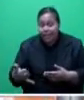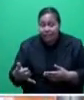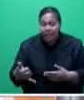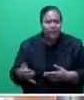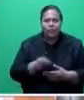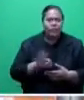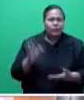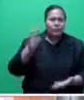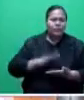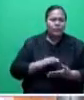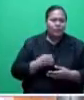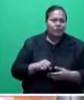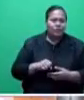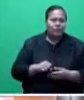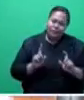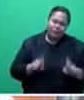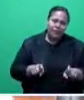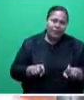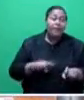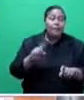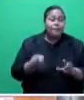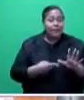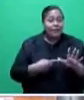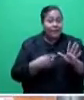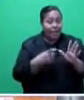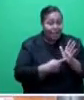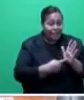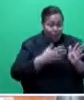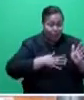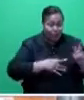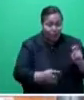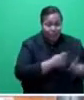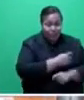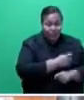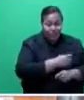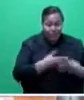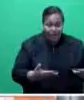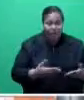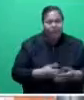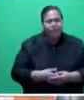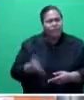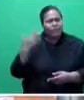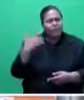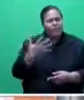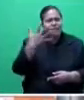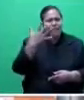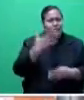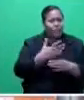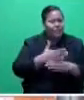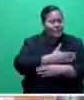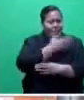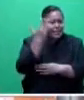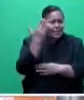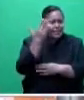though, Mr. Speaker, Sir, that the Bill seeks to amend the Act to reduce these entitlements from the current entitlement of five working days each